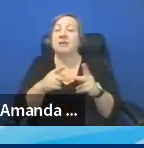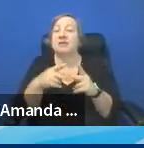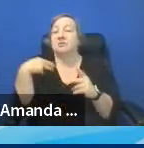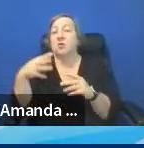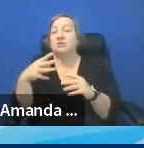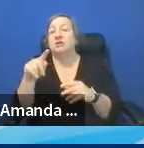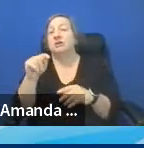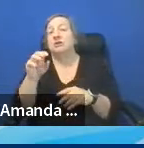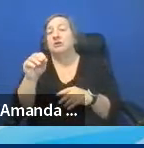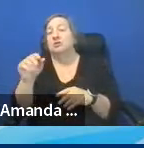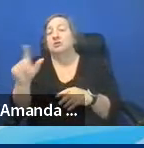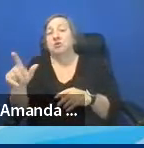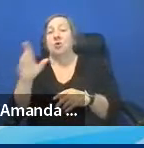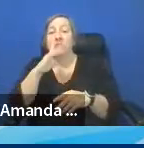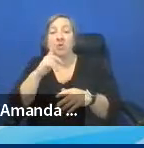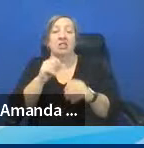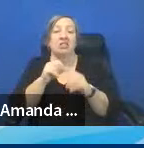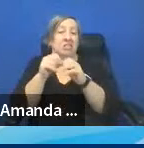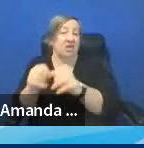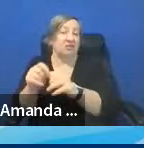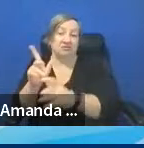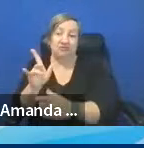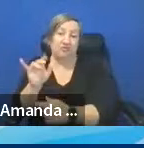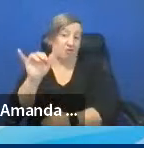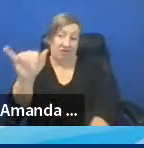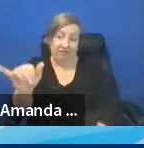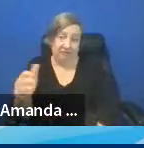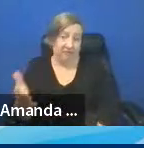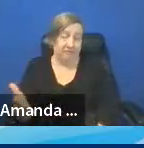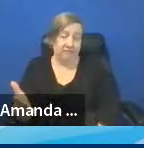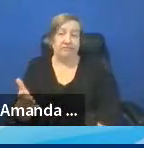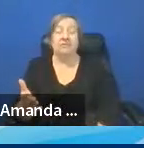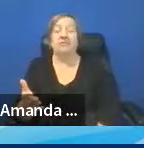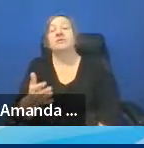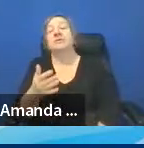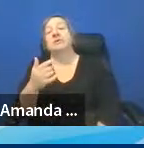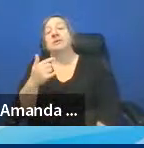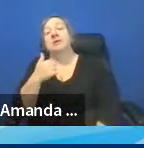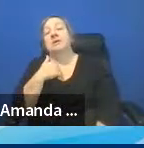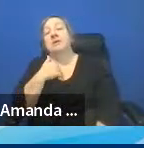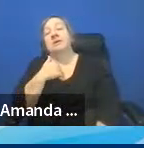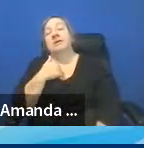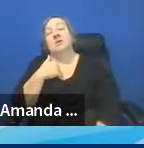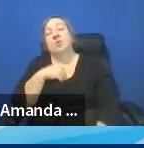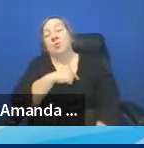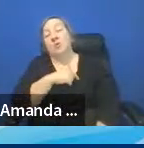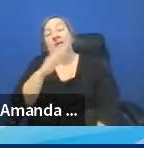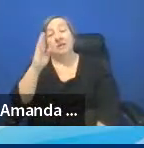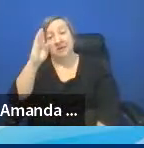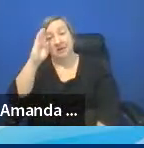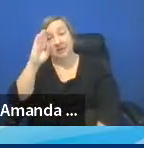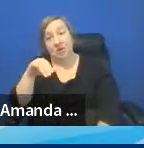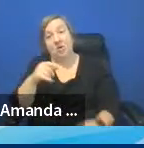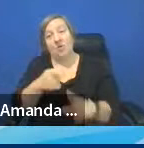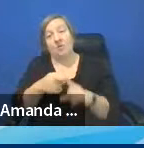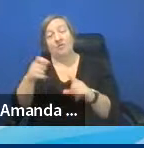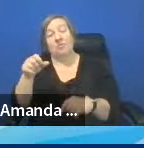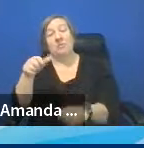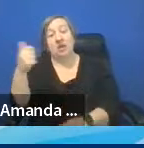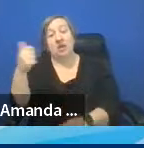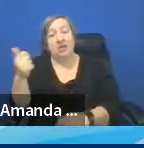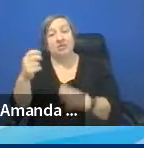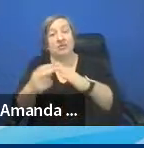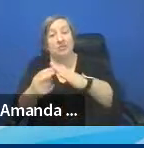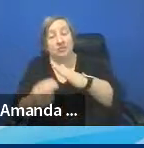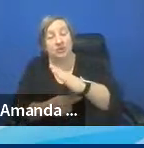last forever. So what I would say though is we do know based on other